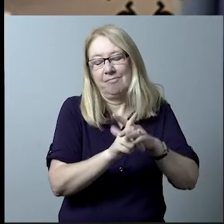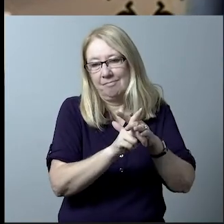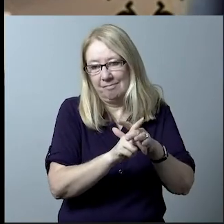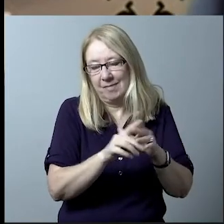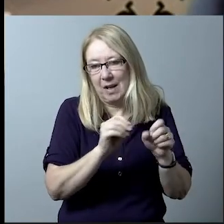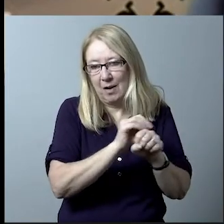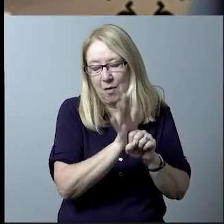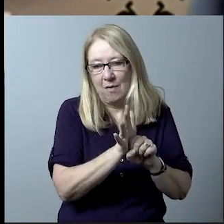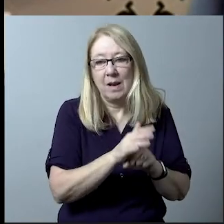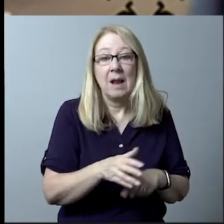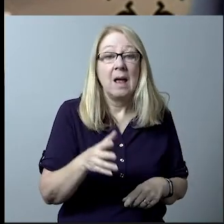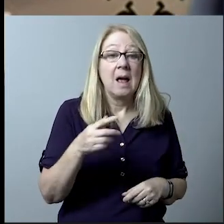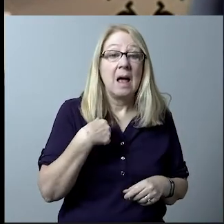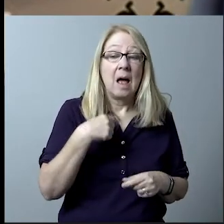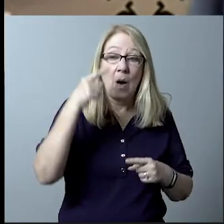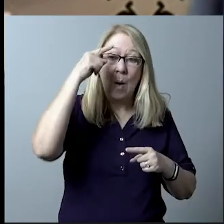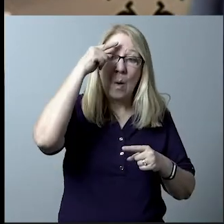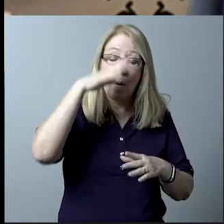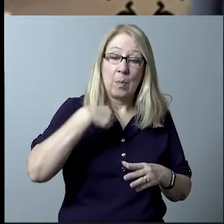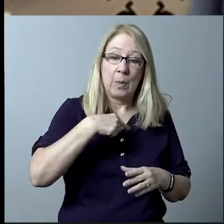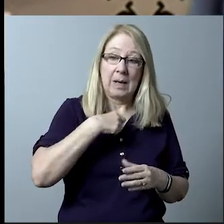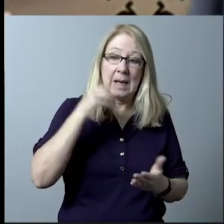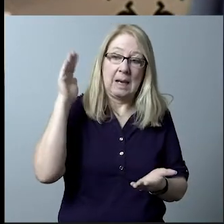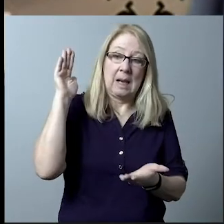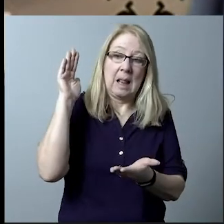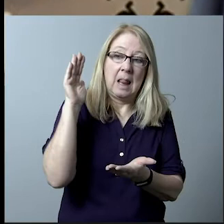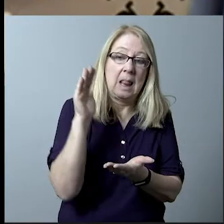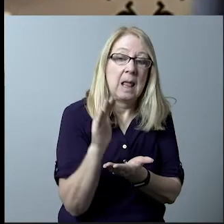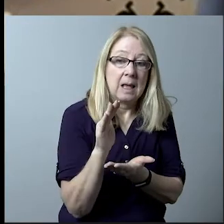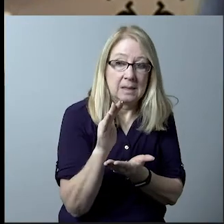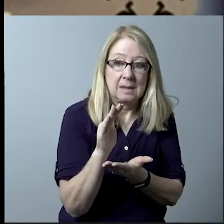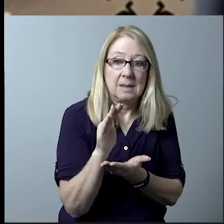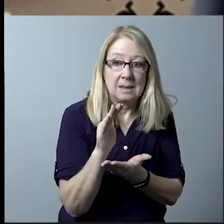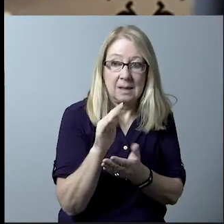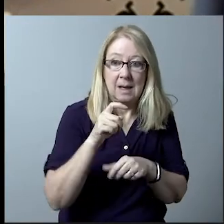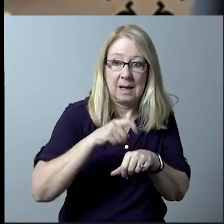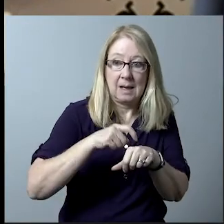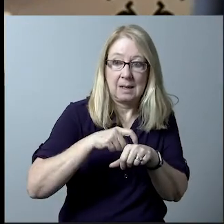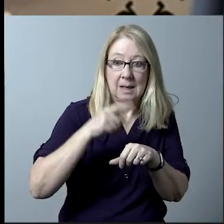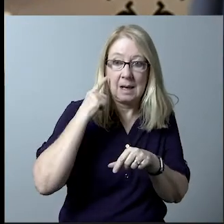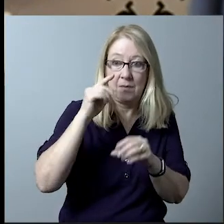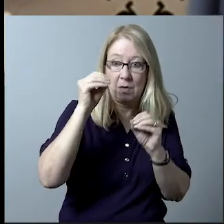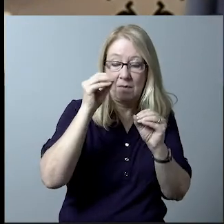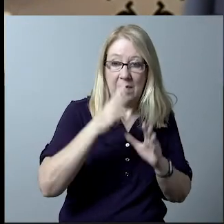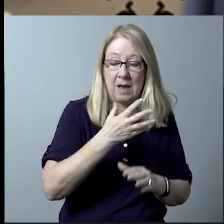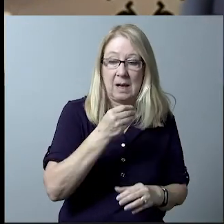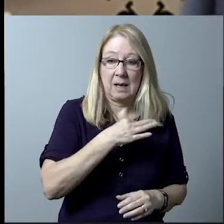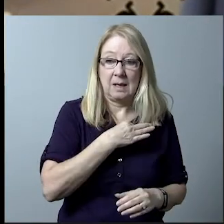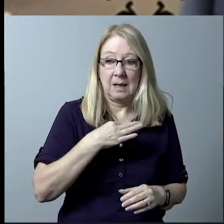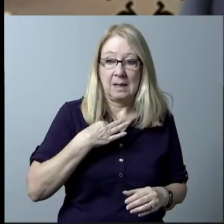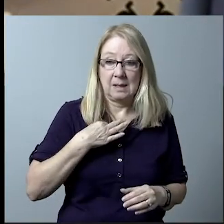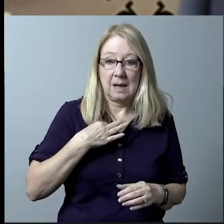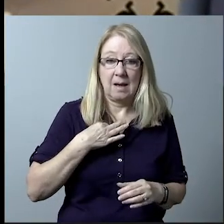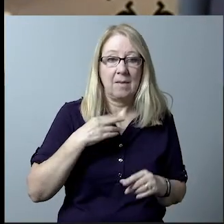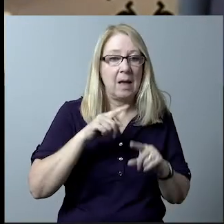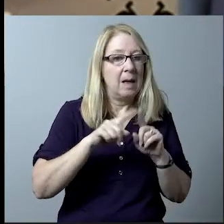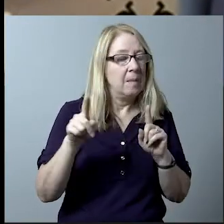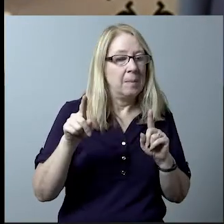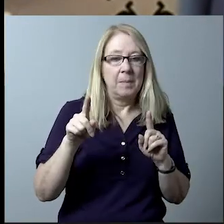about. My hope was that we could gradually decrease the furlough time for faculty and